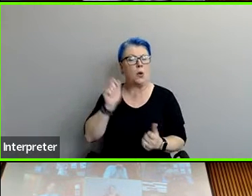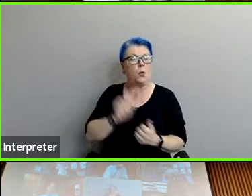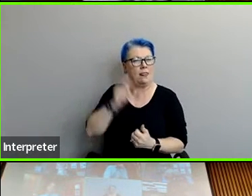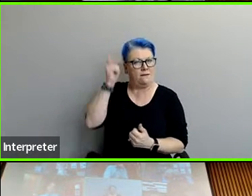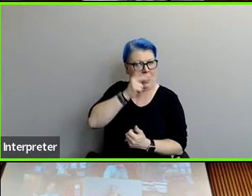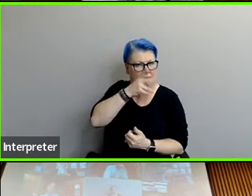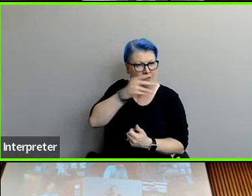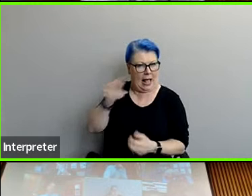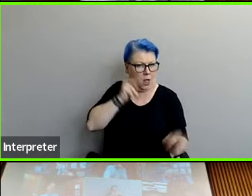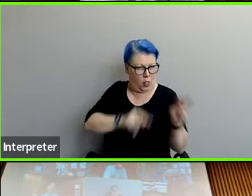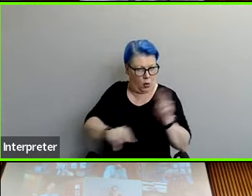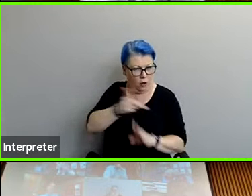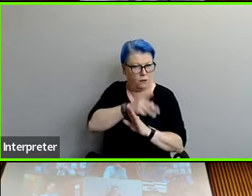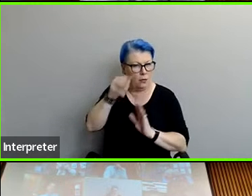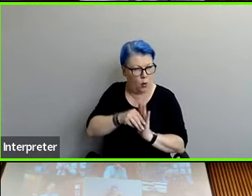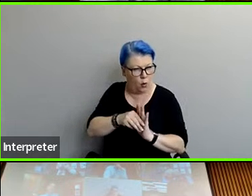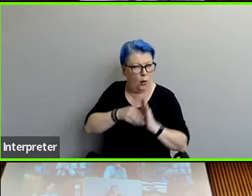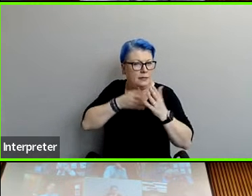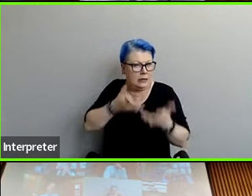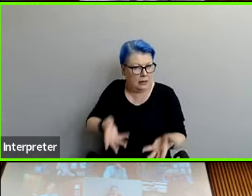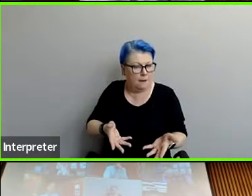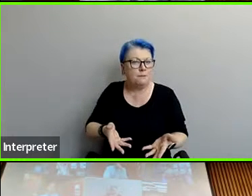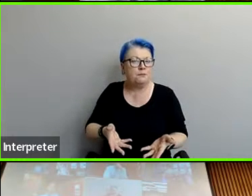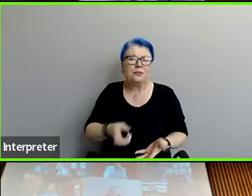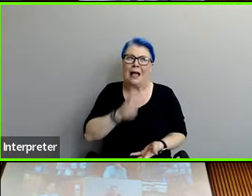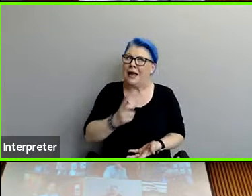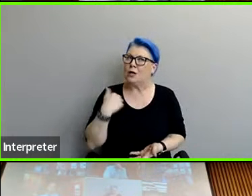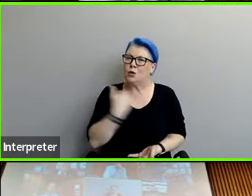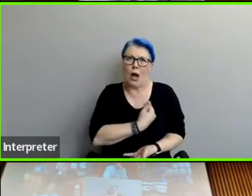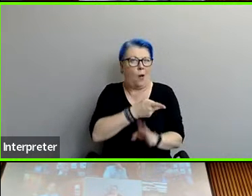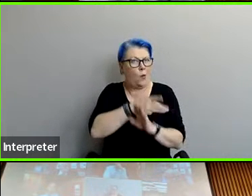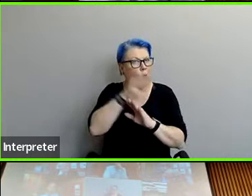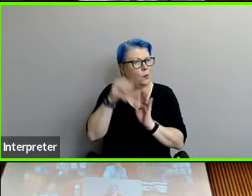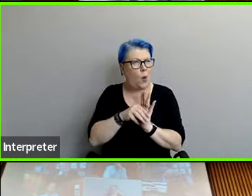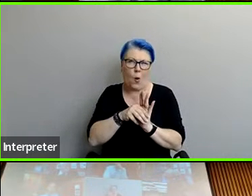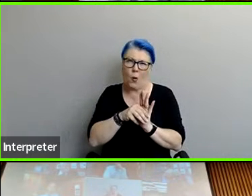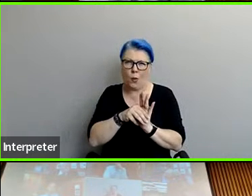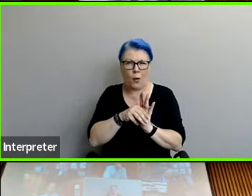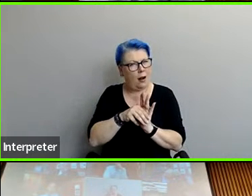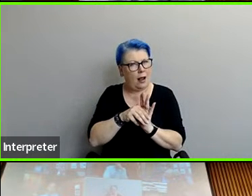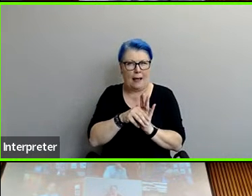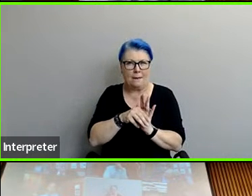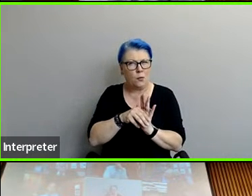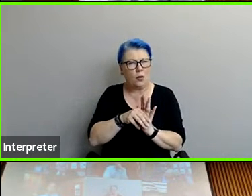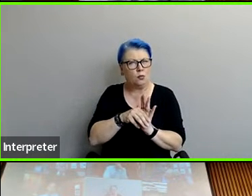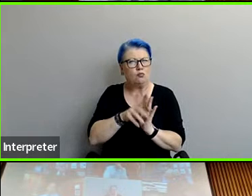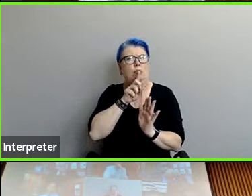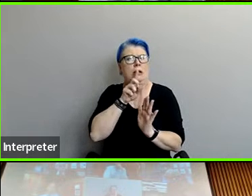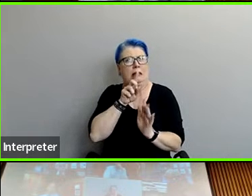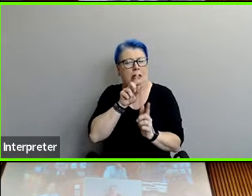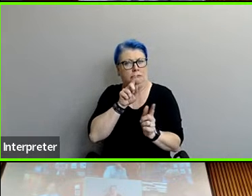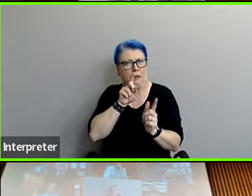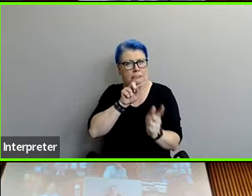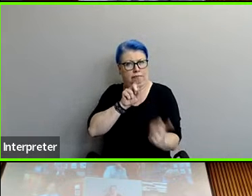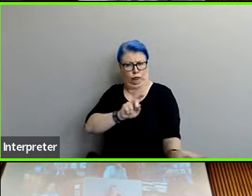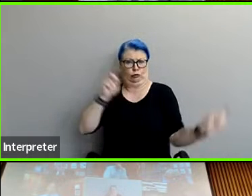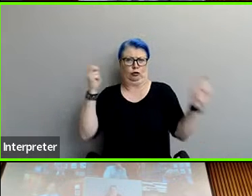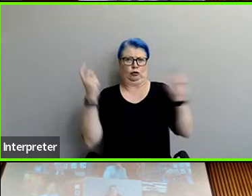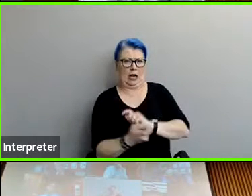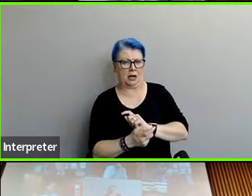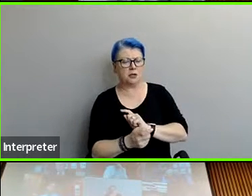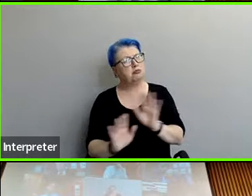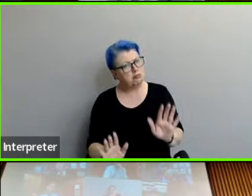looking at the programs that are there, I'm not sure our programming would greatly change when you look